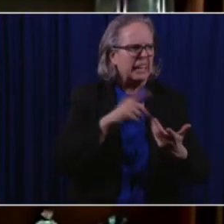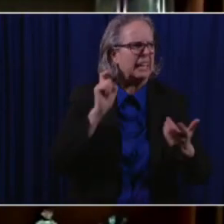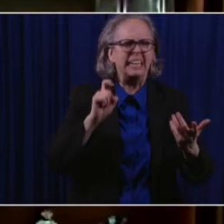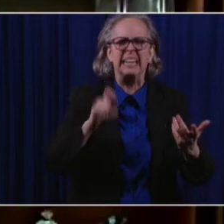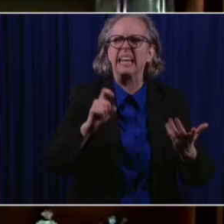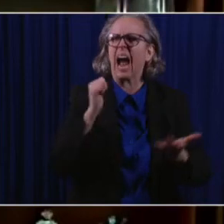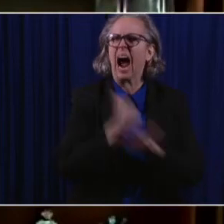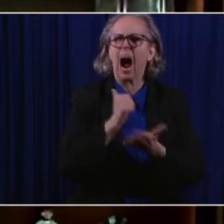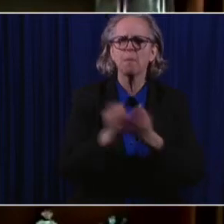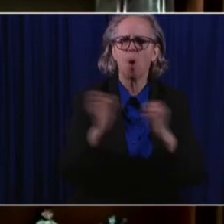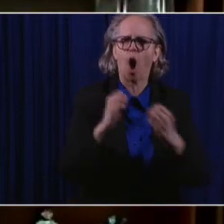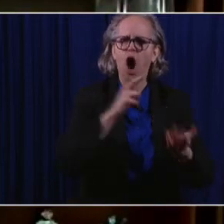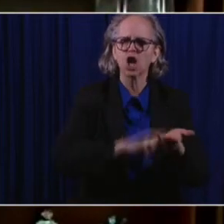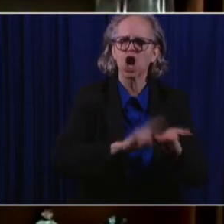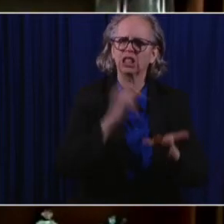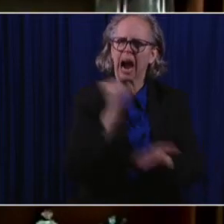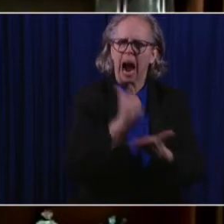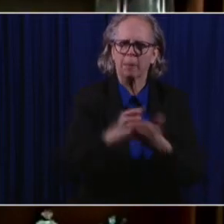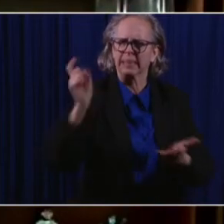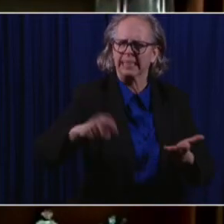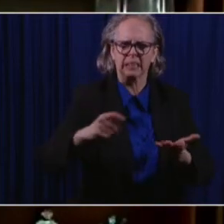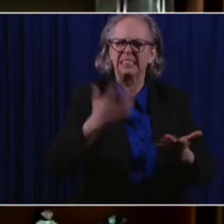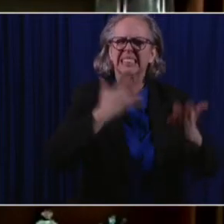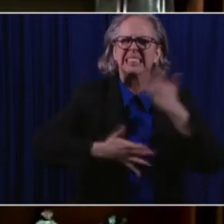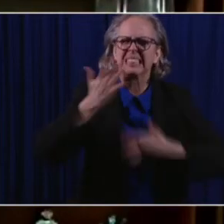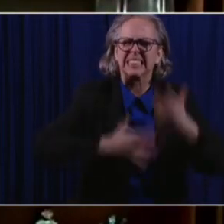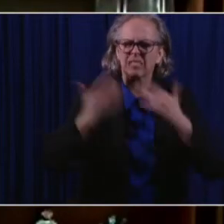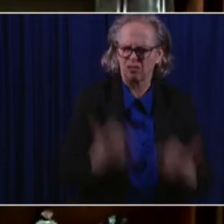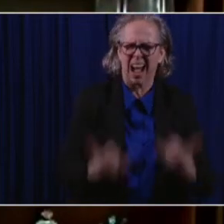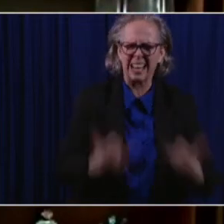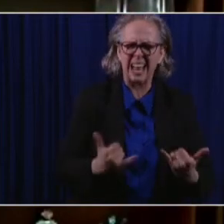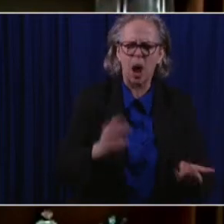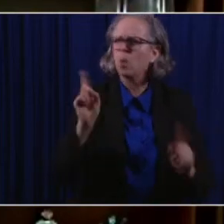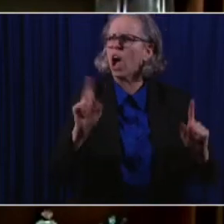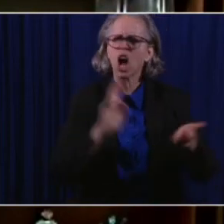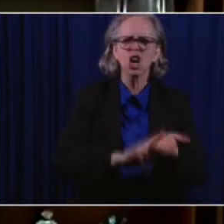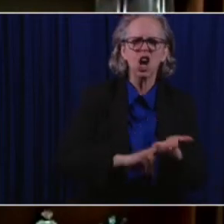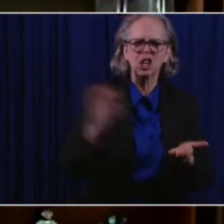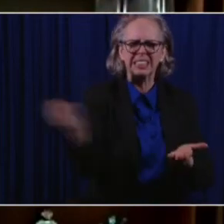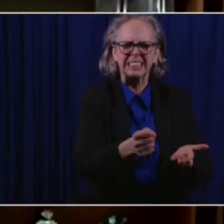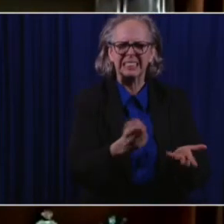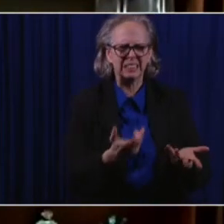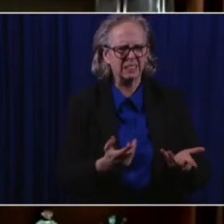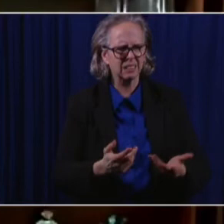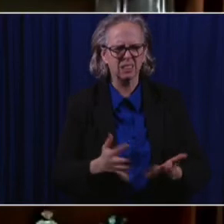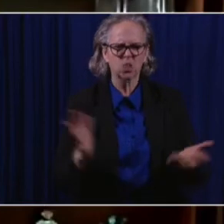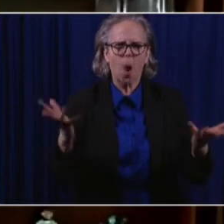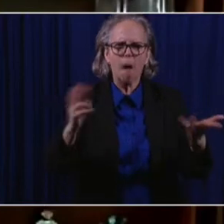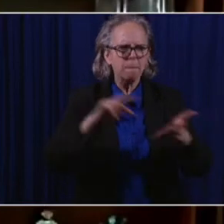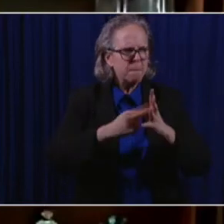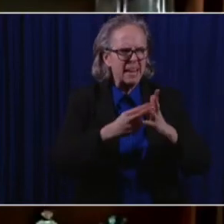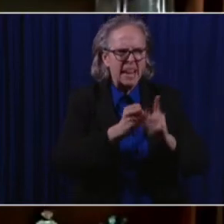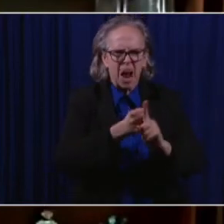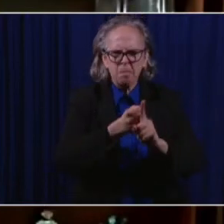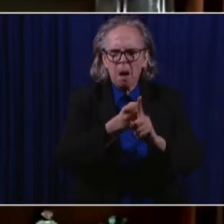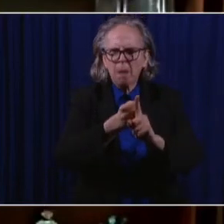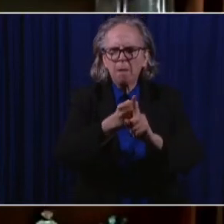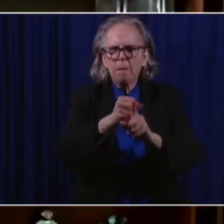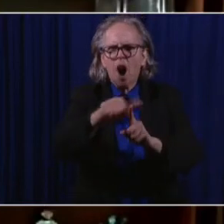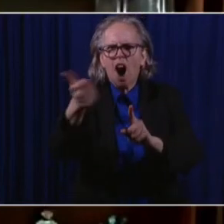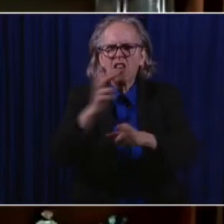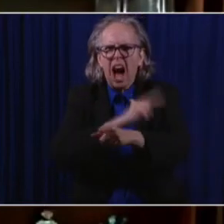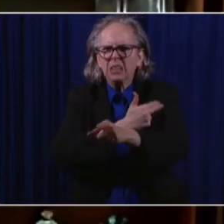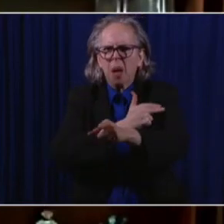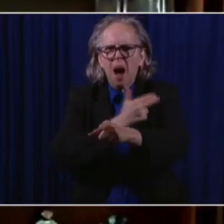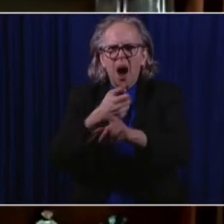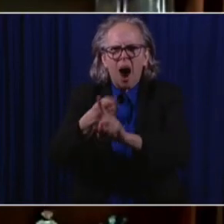impact of these shortages on our workforce can't be overstated. They've been working extra hours. They're really stressed to make